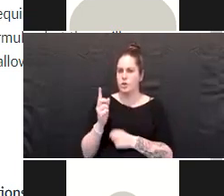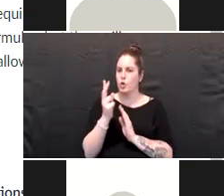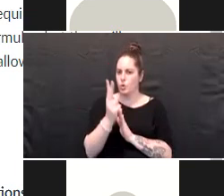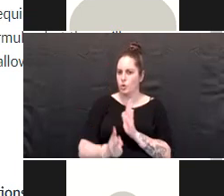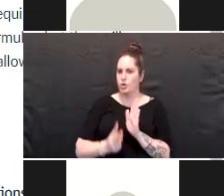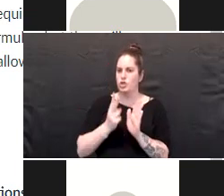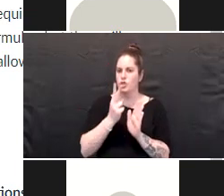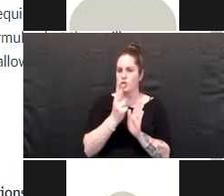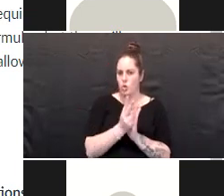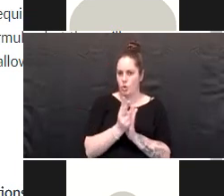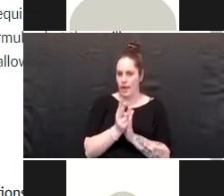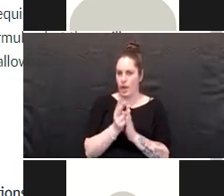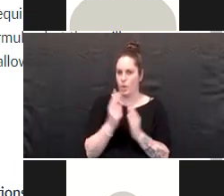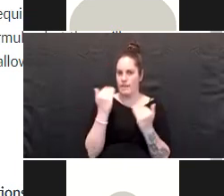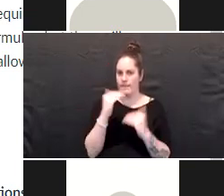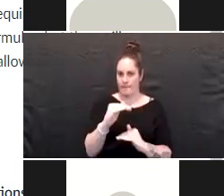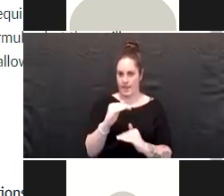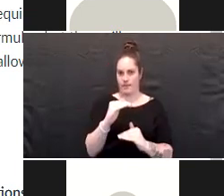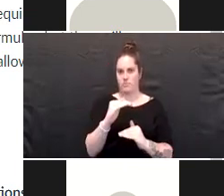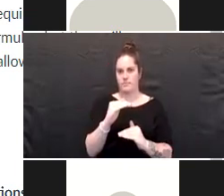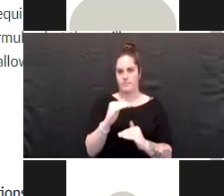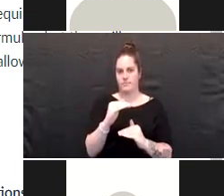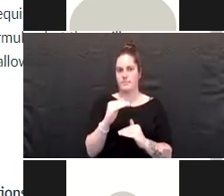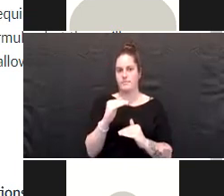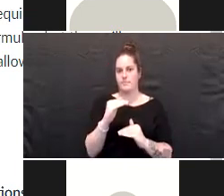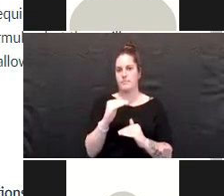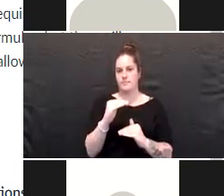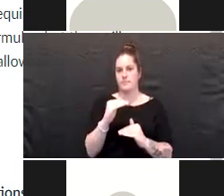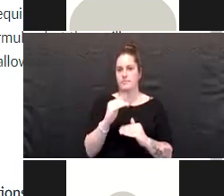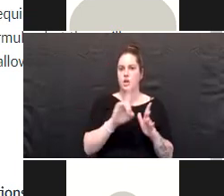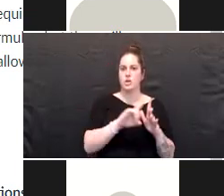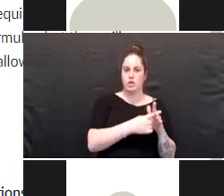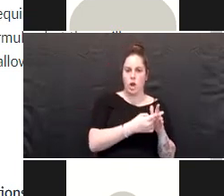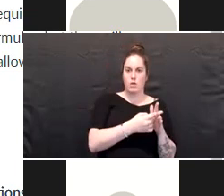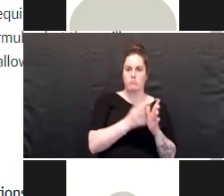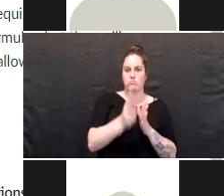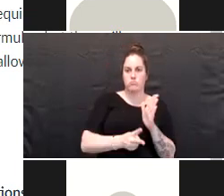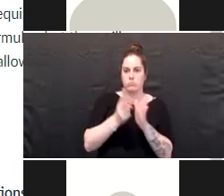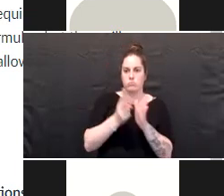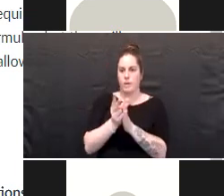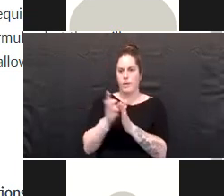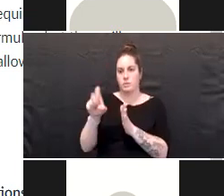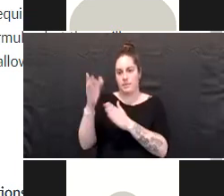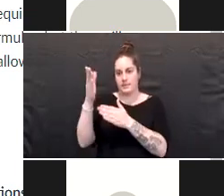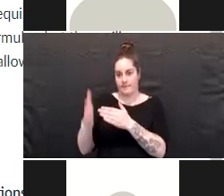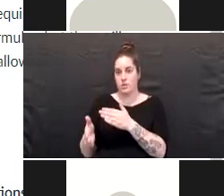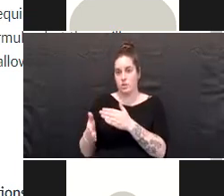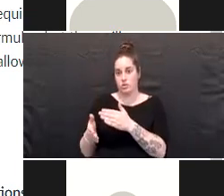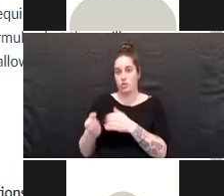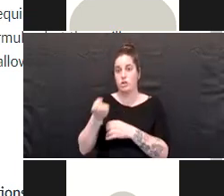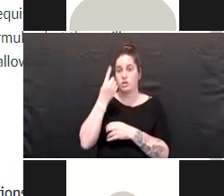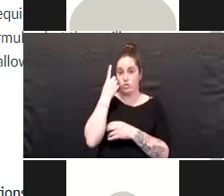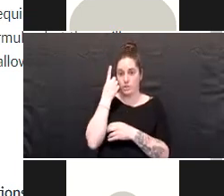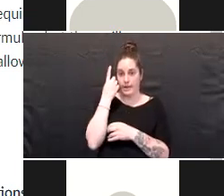have 2 hours to complete the exam. Um, when you go into the actual exam, you need to type